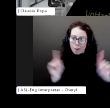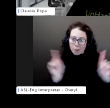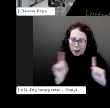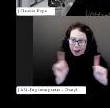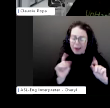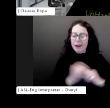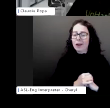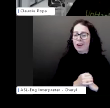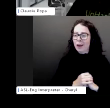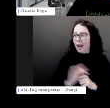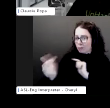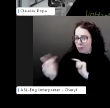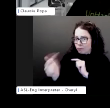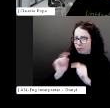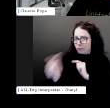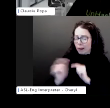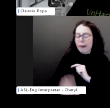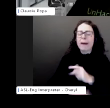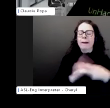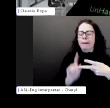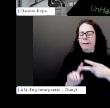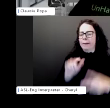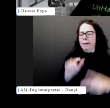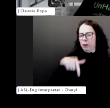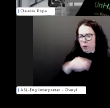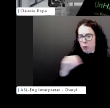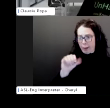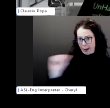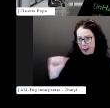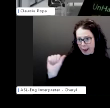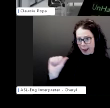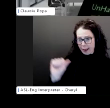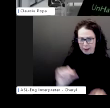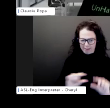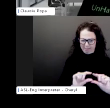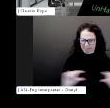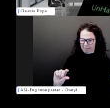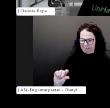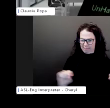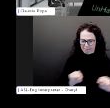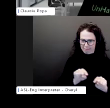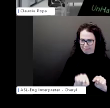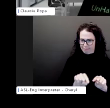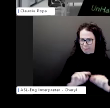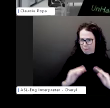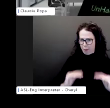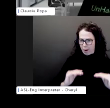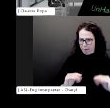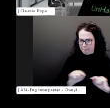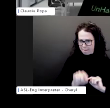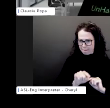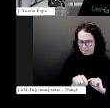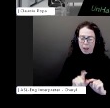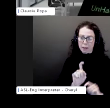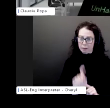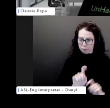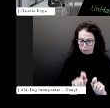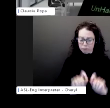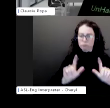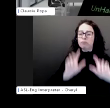other. And then there's a Q&A box, which you can access at the bottom of your screen. And if you click on that, you can type your questions for